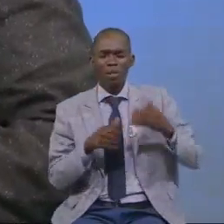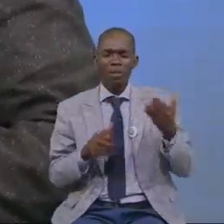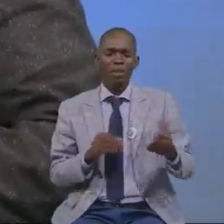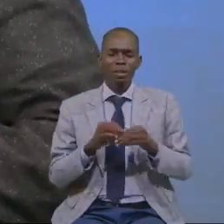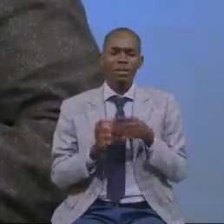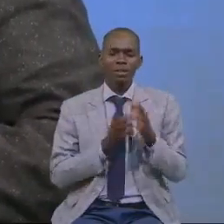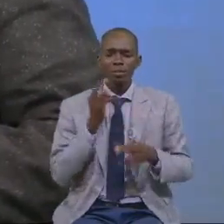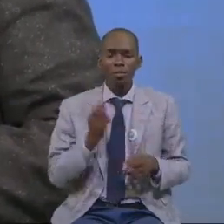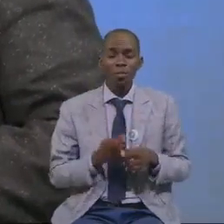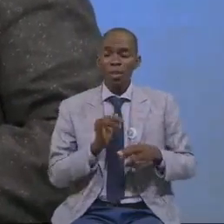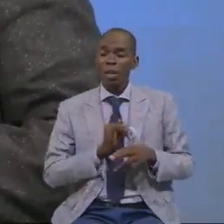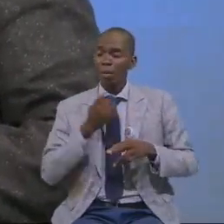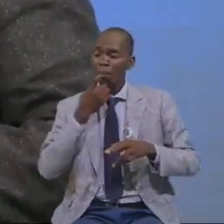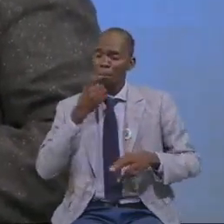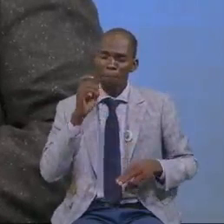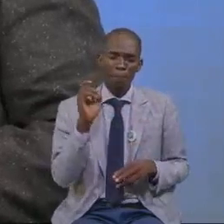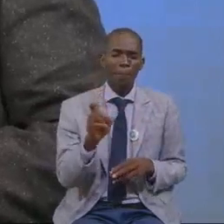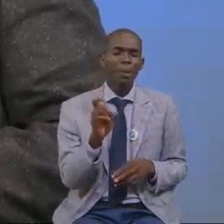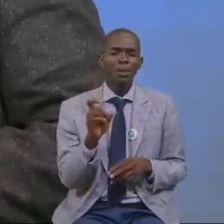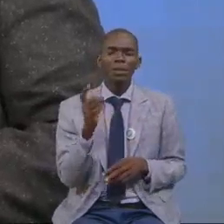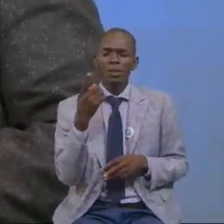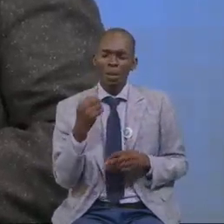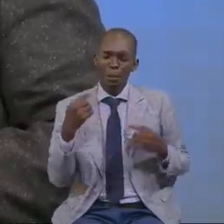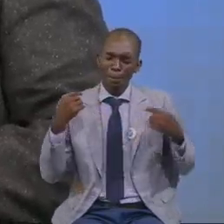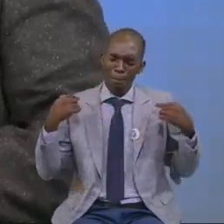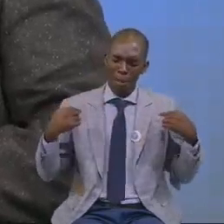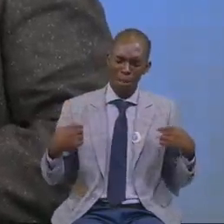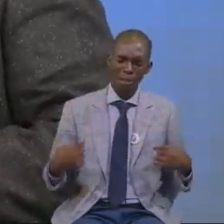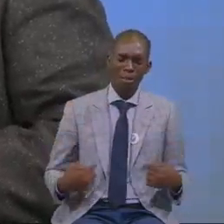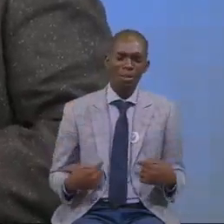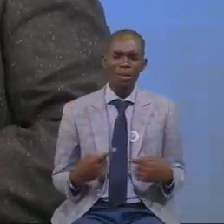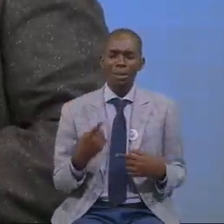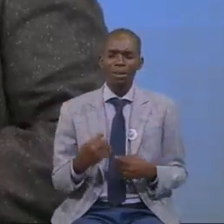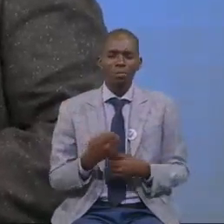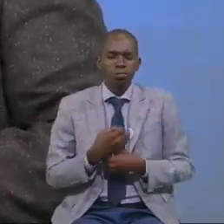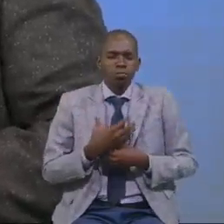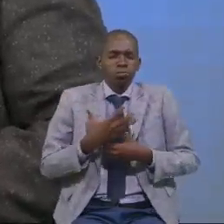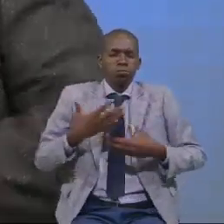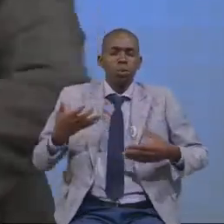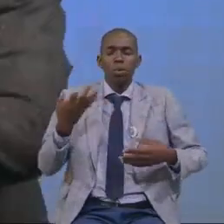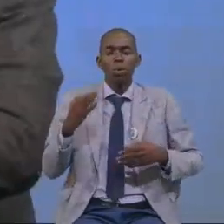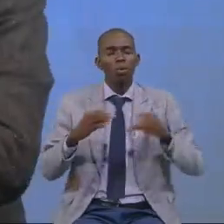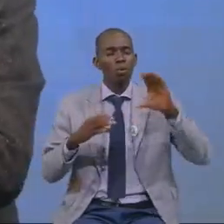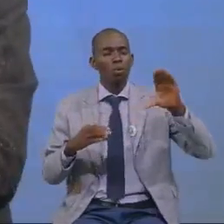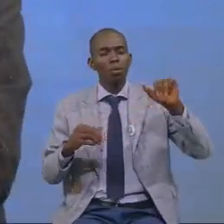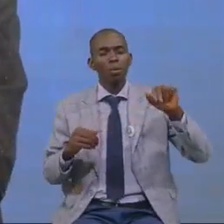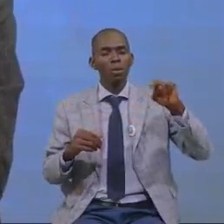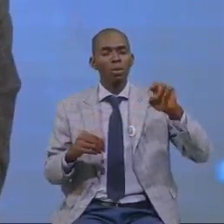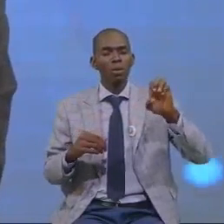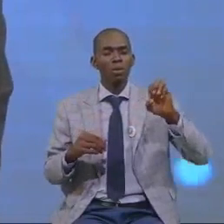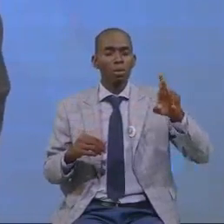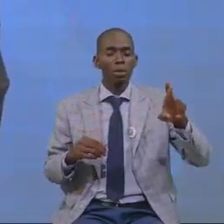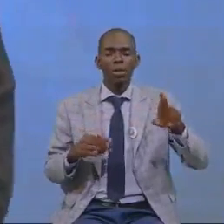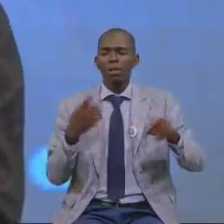I command the pain, the swelling of cancer, and the problem of